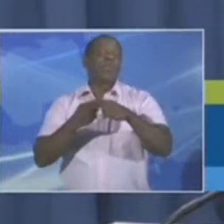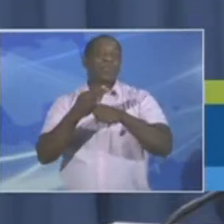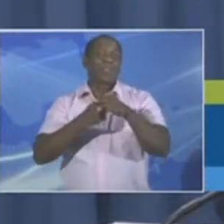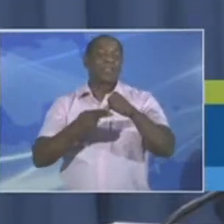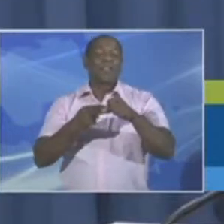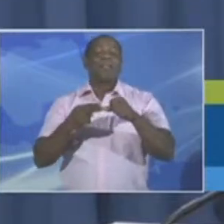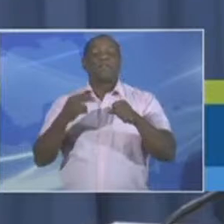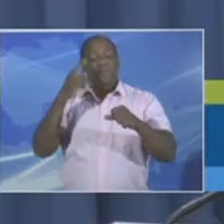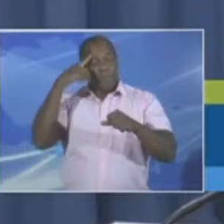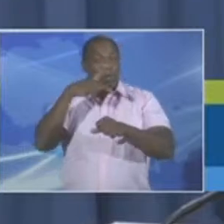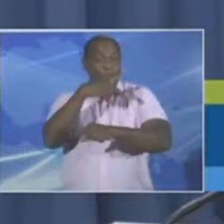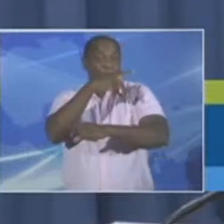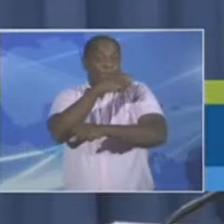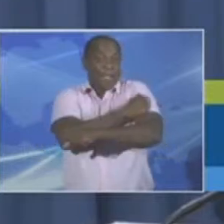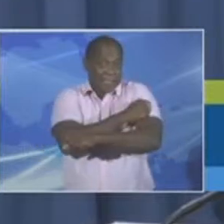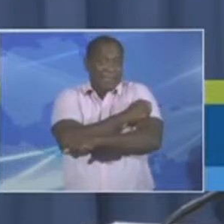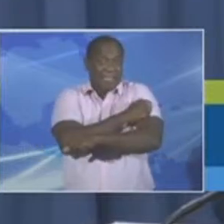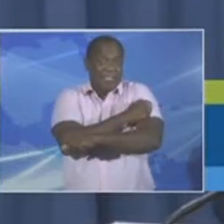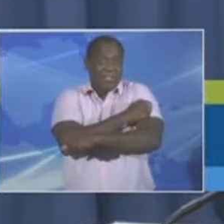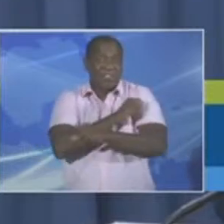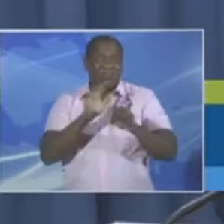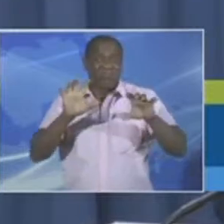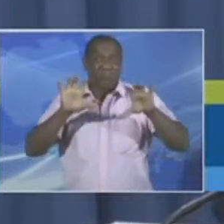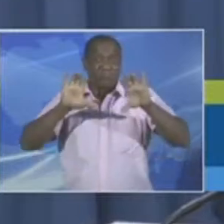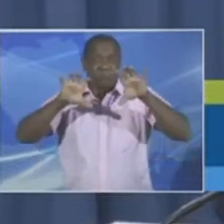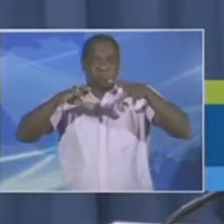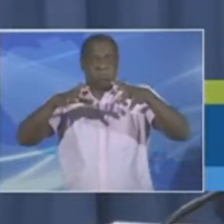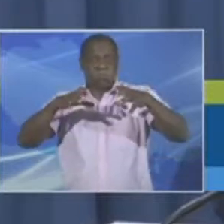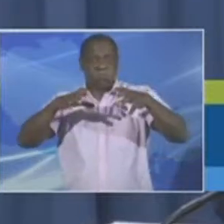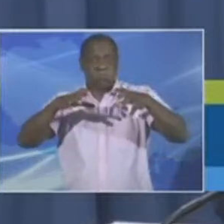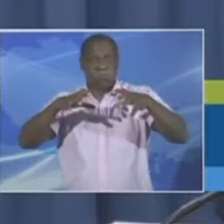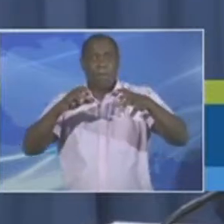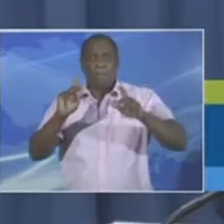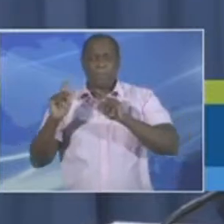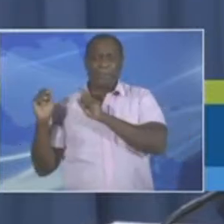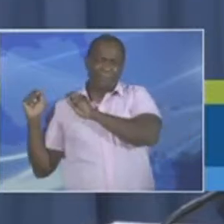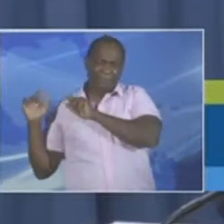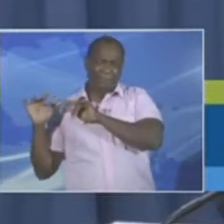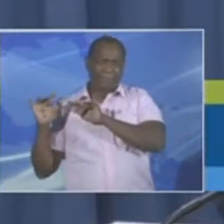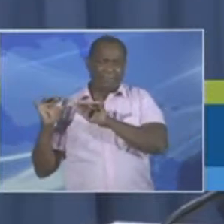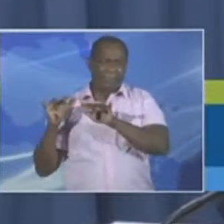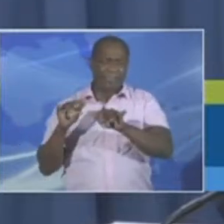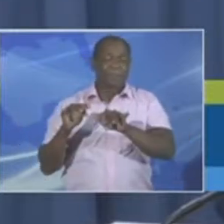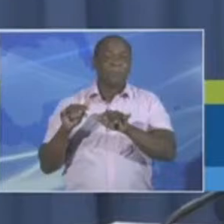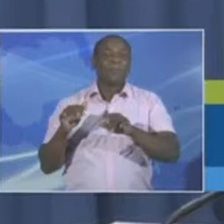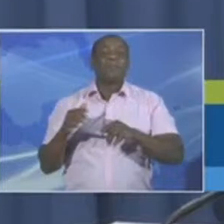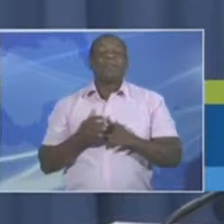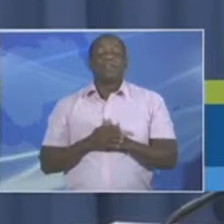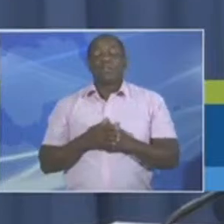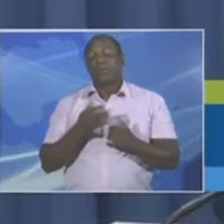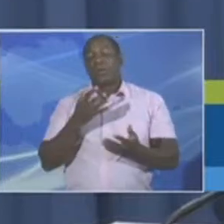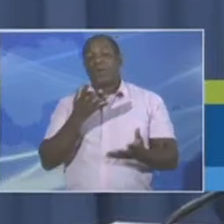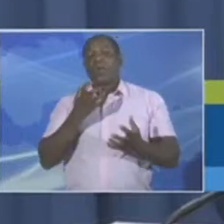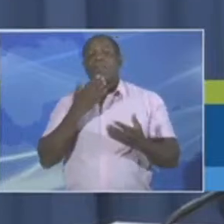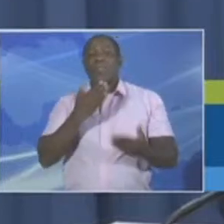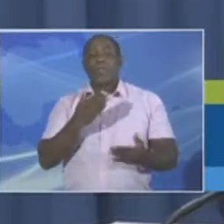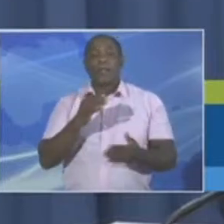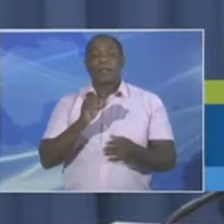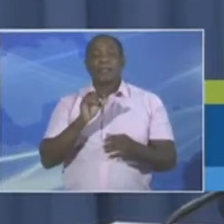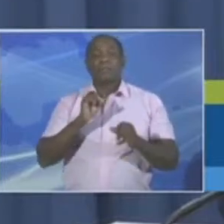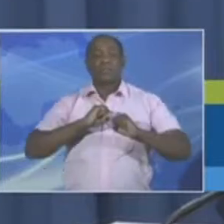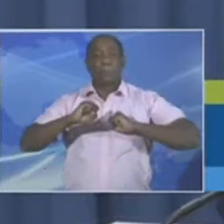site, then as a step-down facility. So I really want to thank Sport TT and the Ministry of Sport. Everything is